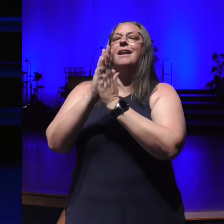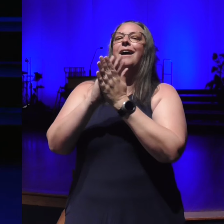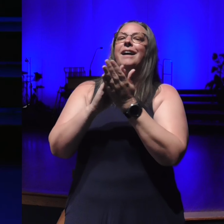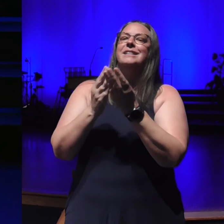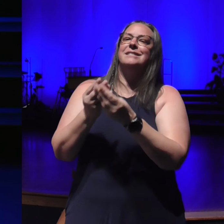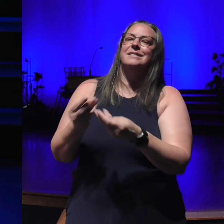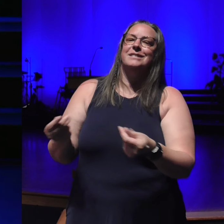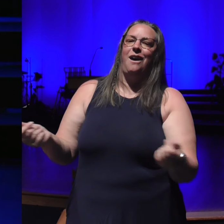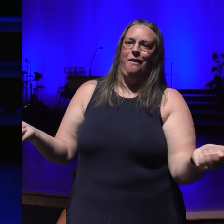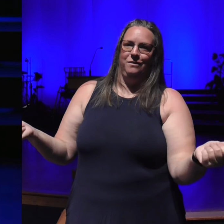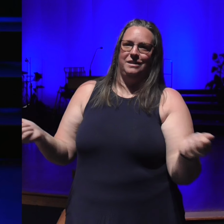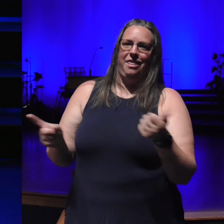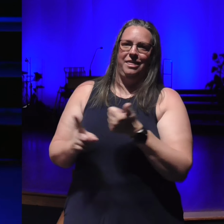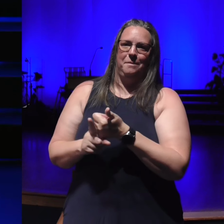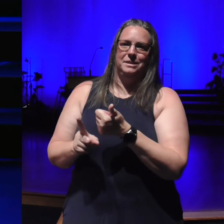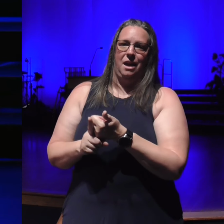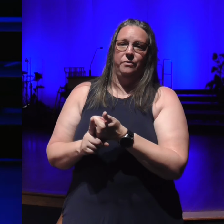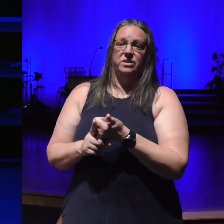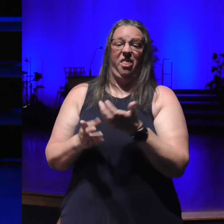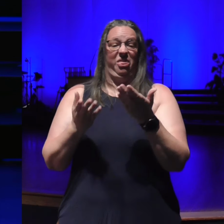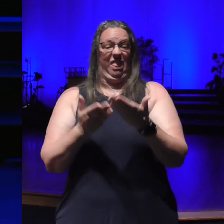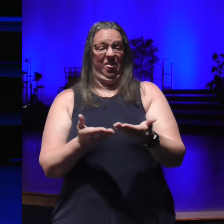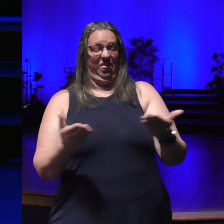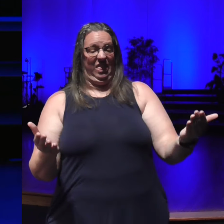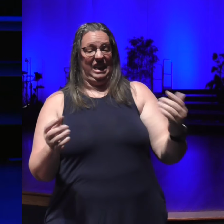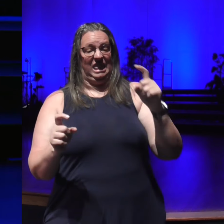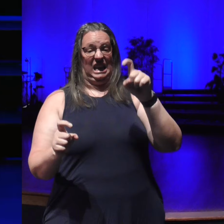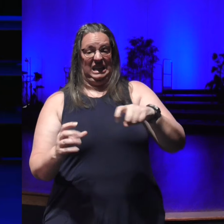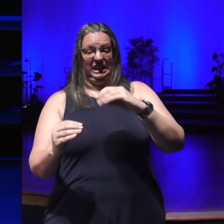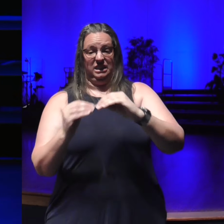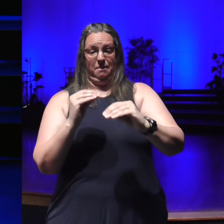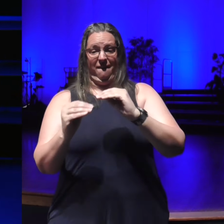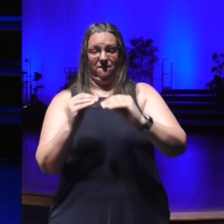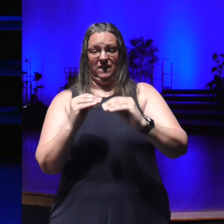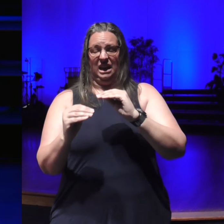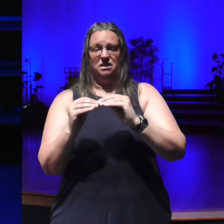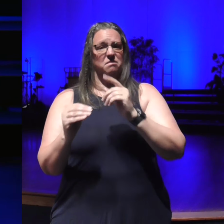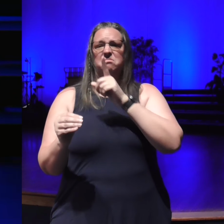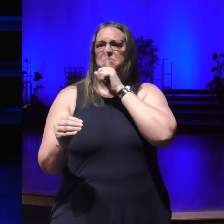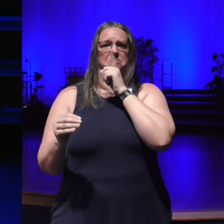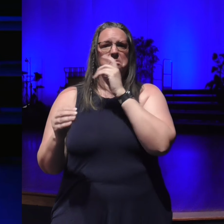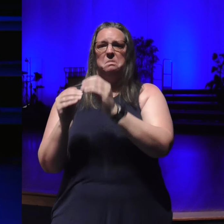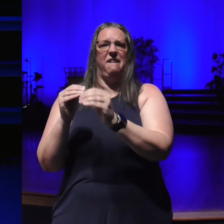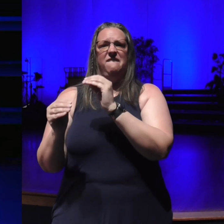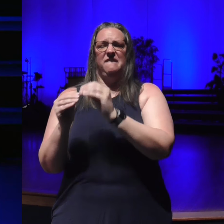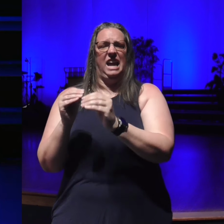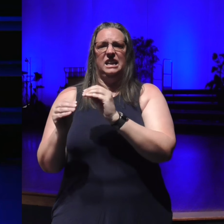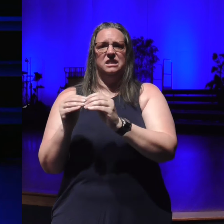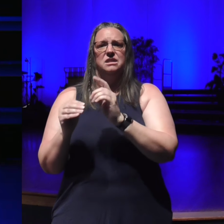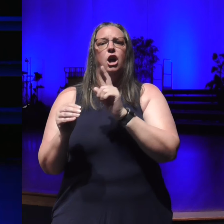doesn't need fixing at all. It just needs the expression of wholeness and our own well-being.